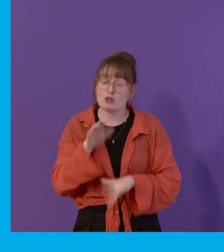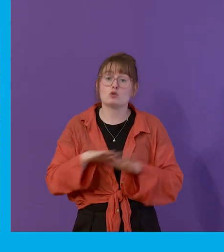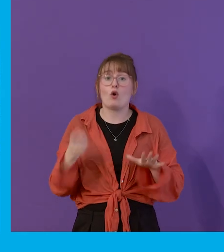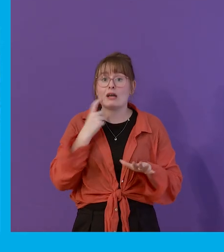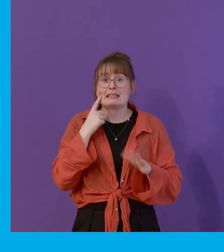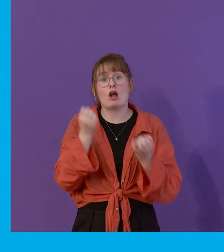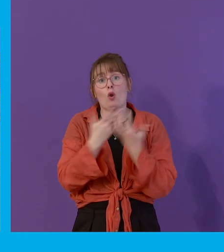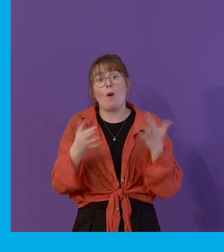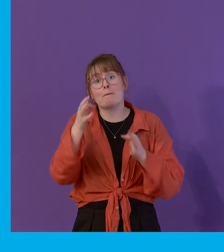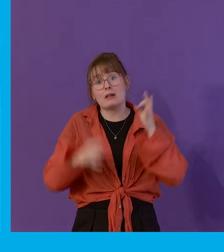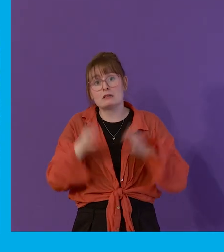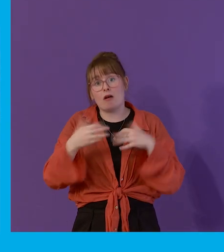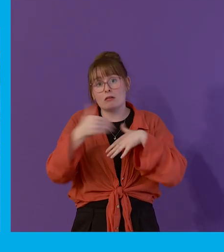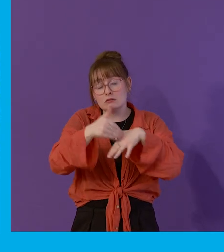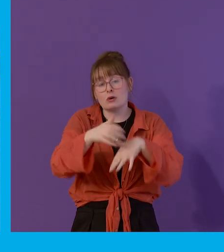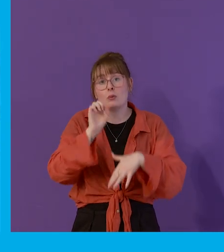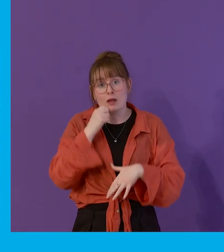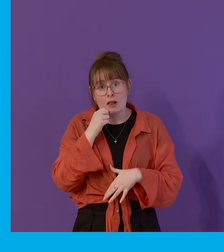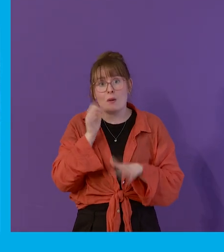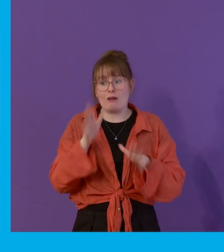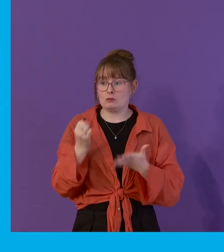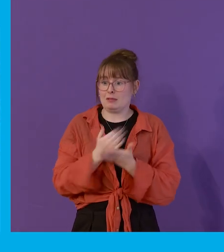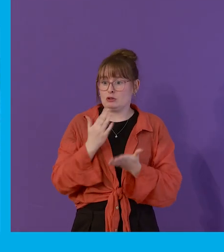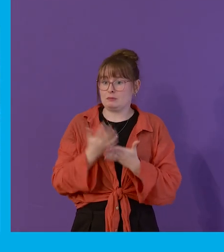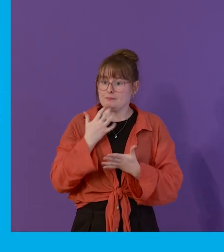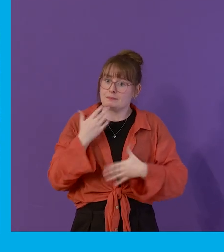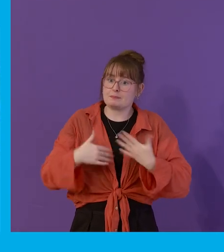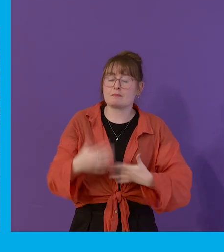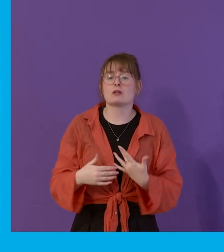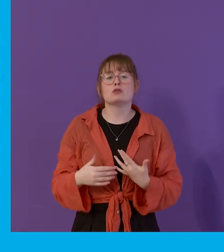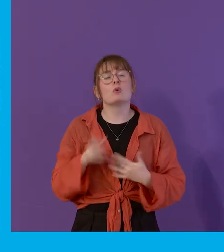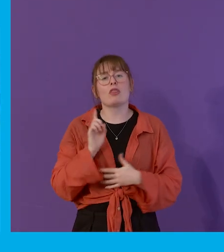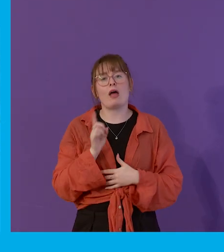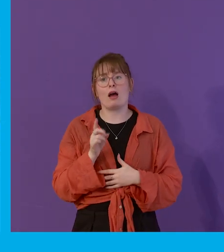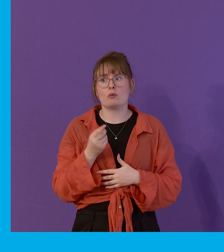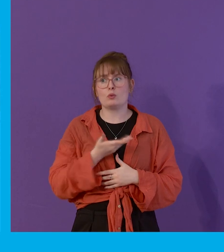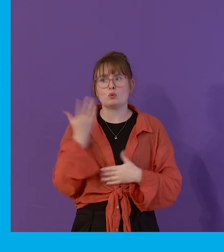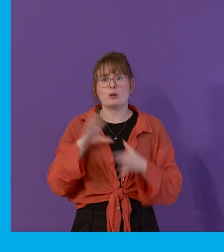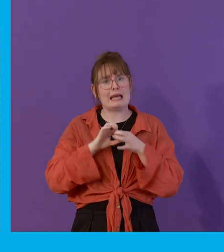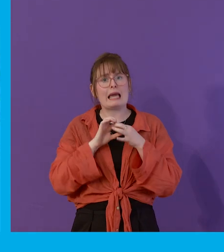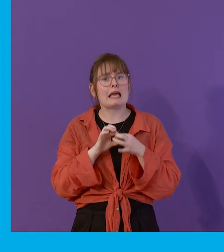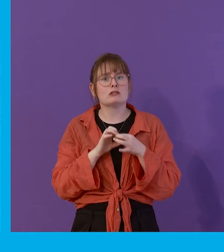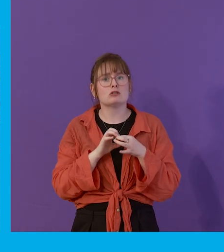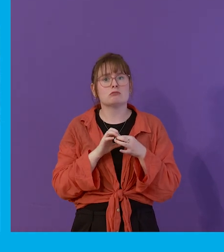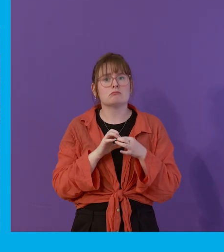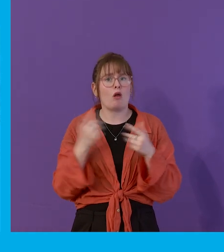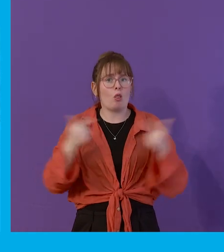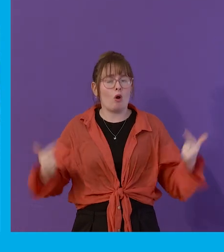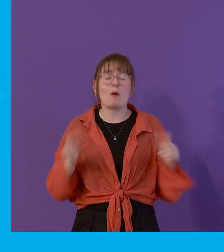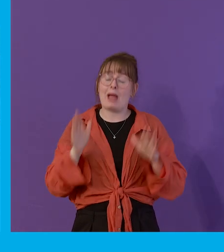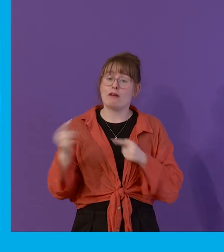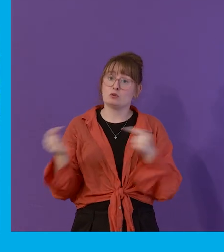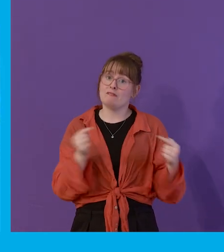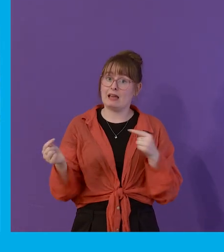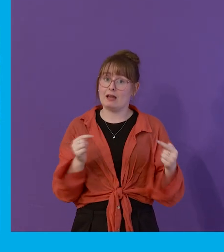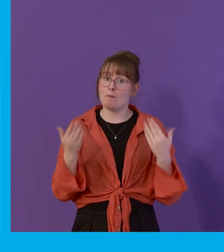political capital at a national level and local level would have to go in it. And so it's kind of one of those things that we don't really engage with very much. But we need to at least debate it more, I